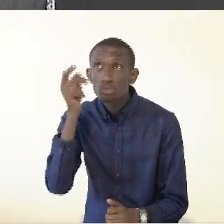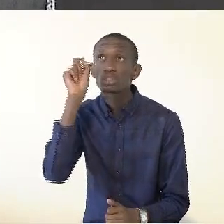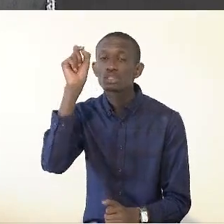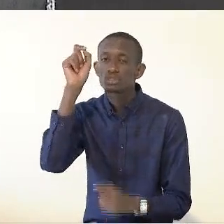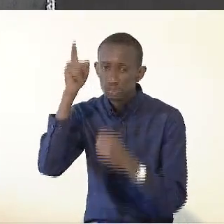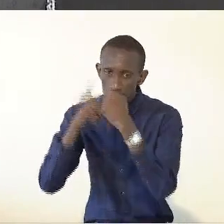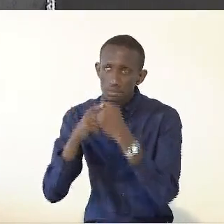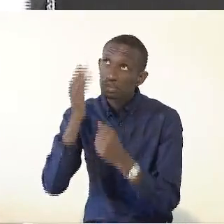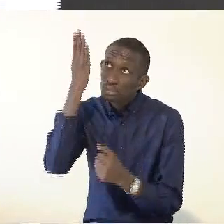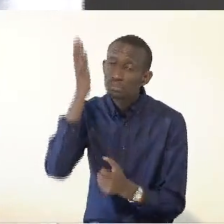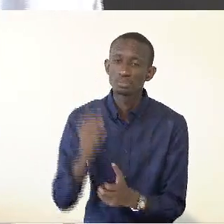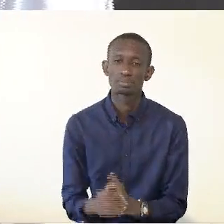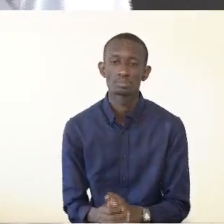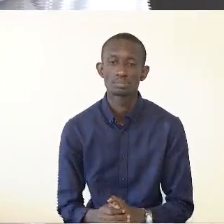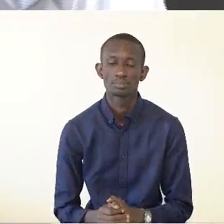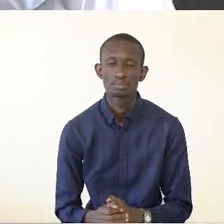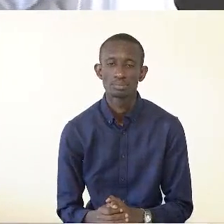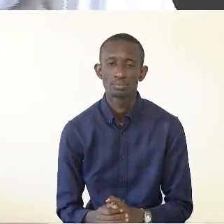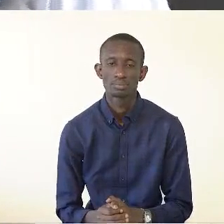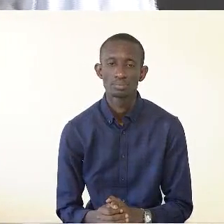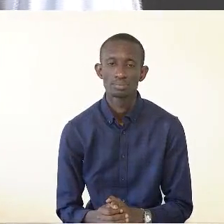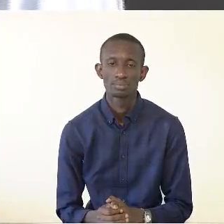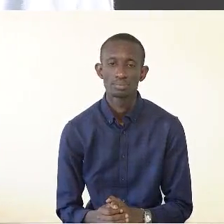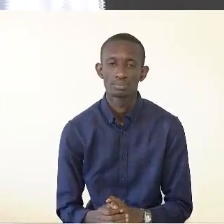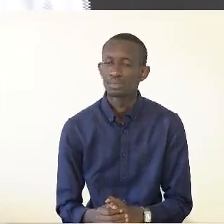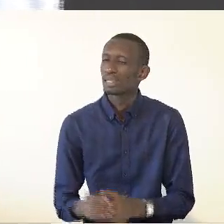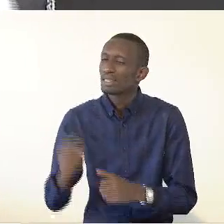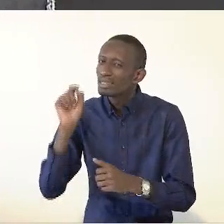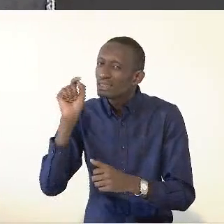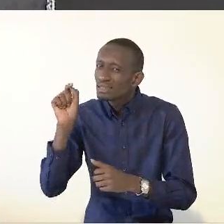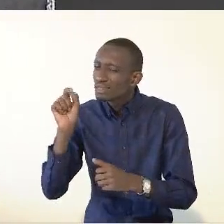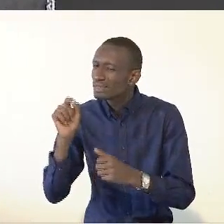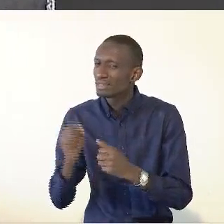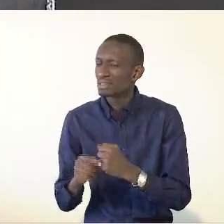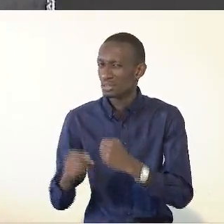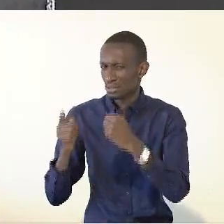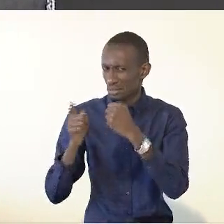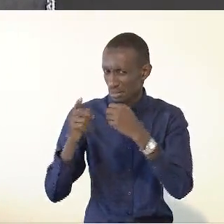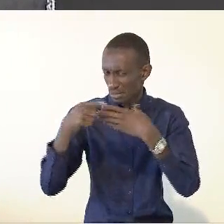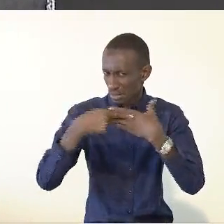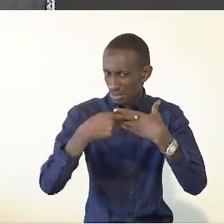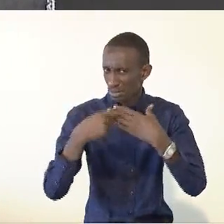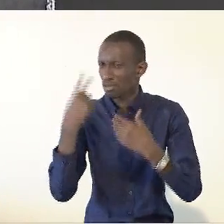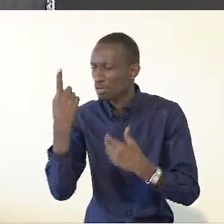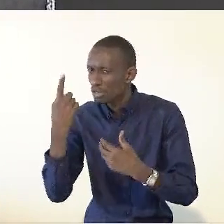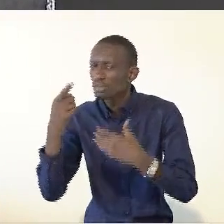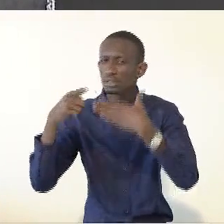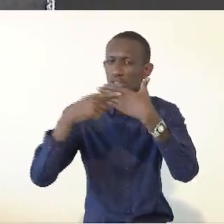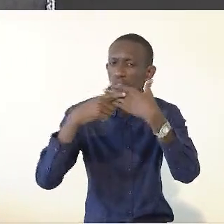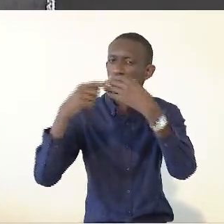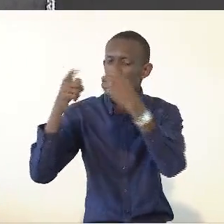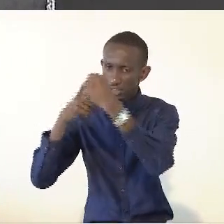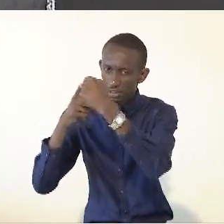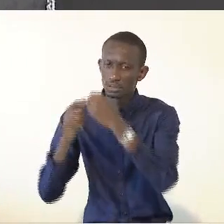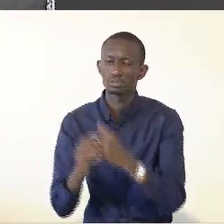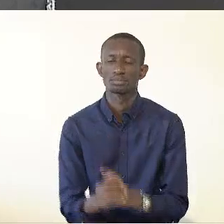-2 and -6 is there. The other point is -1 and -6. -1